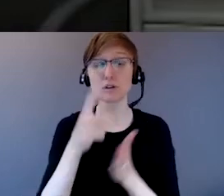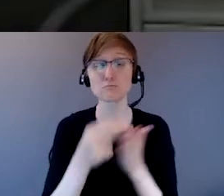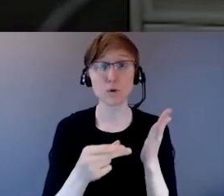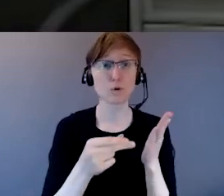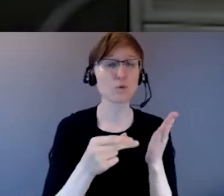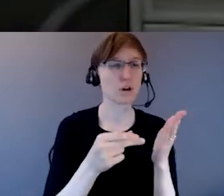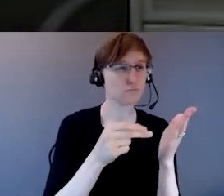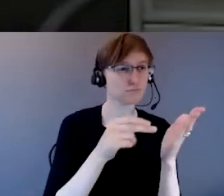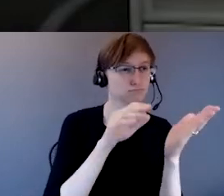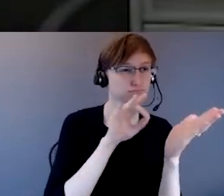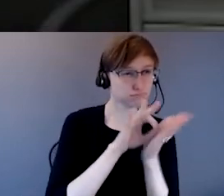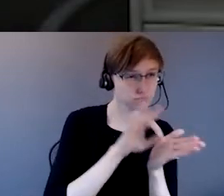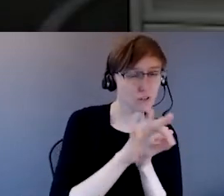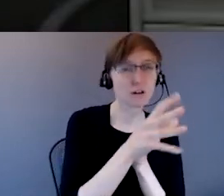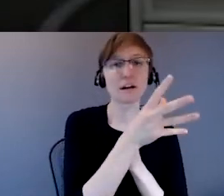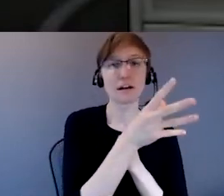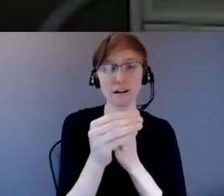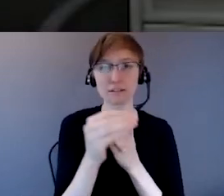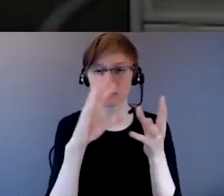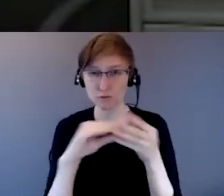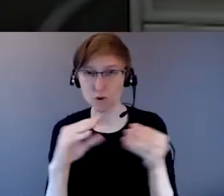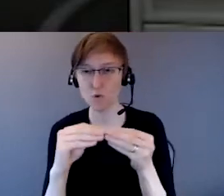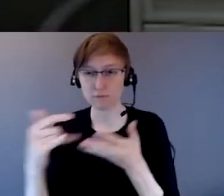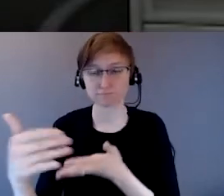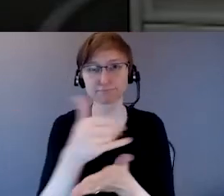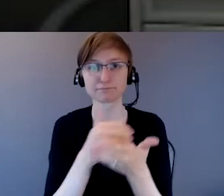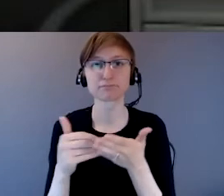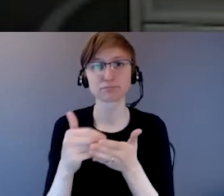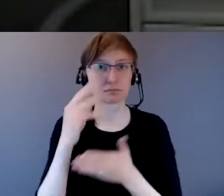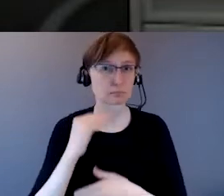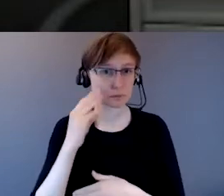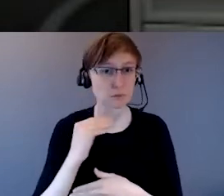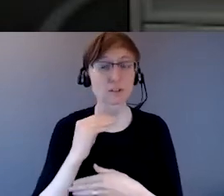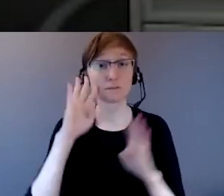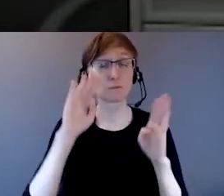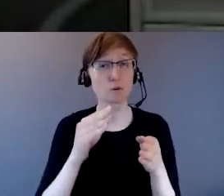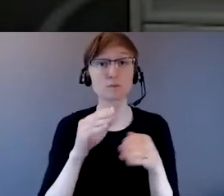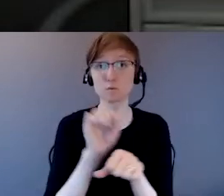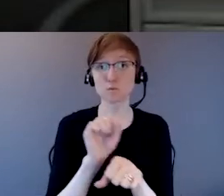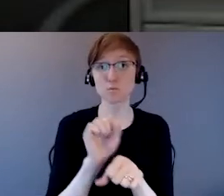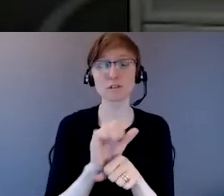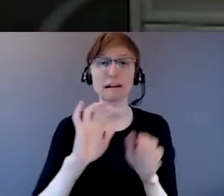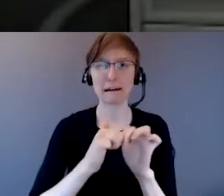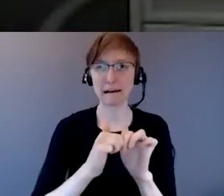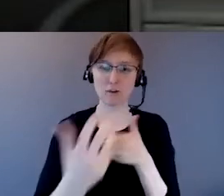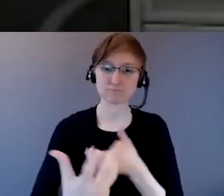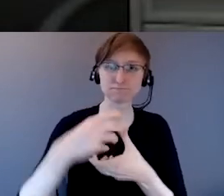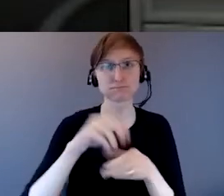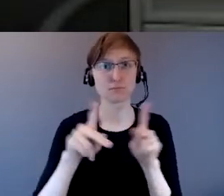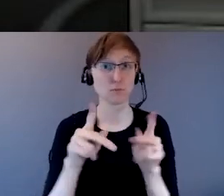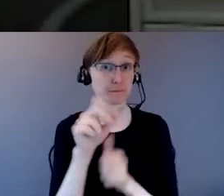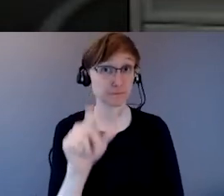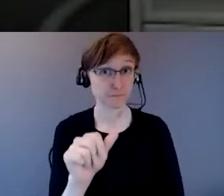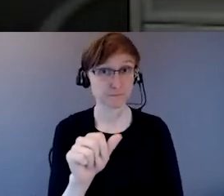research questions on the career advancement, leadership, and workplace inclusion of persons with disabilities. Our second